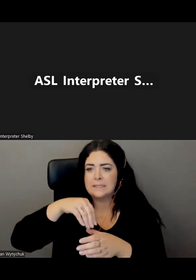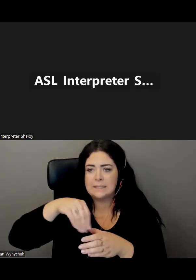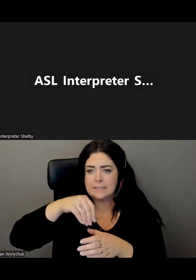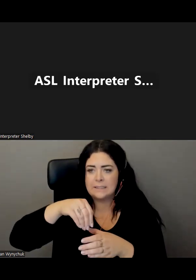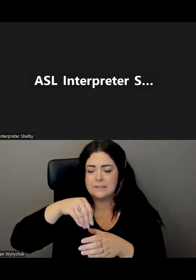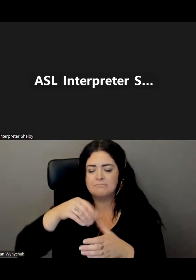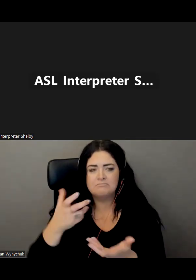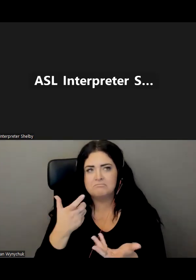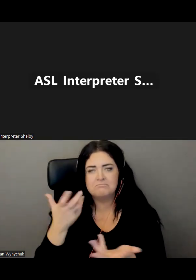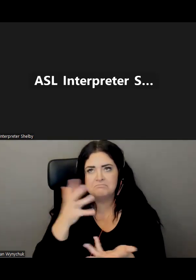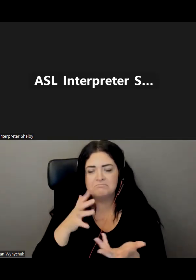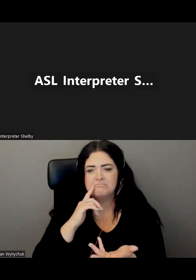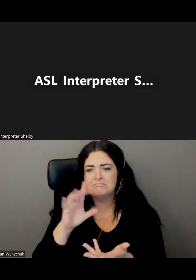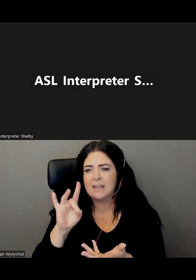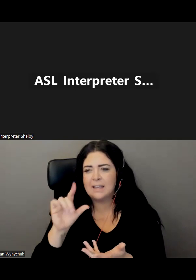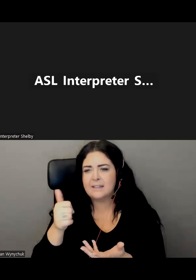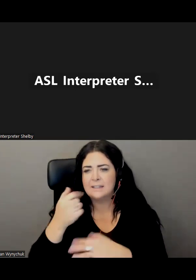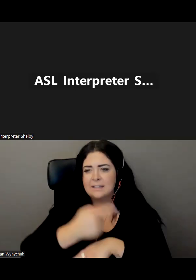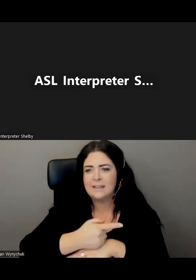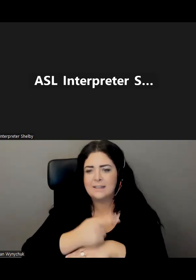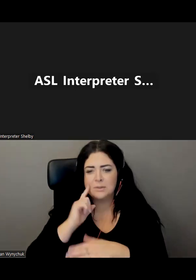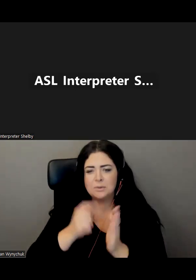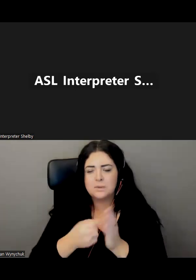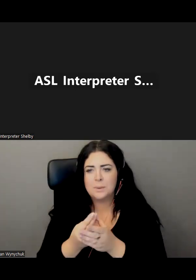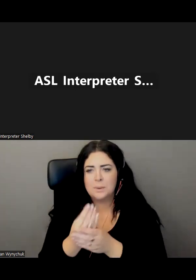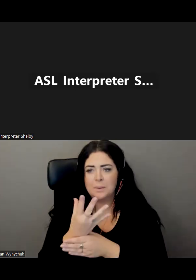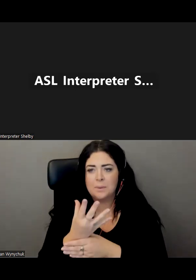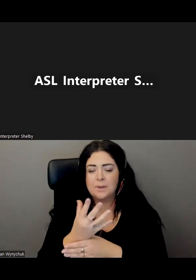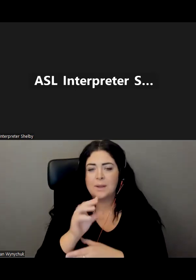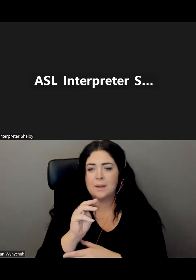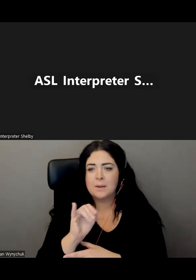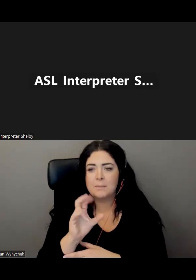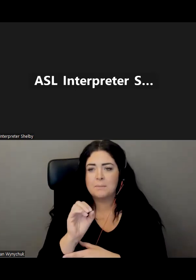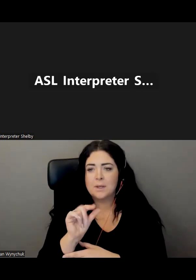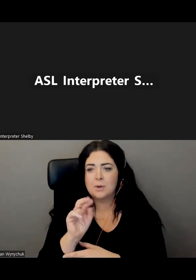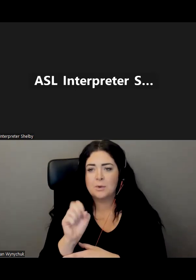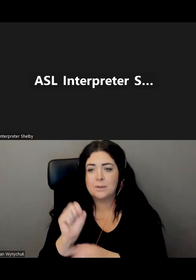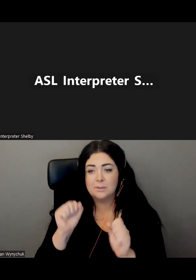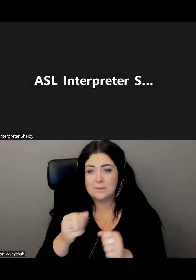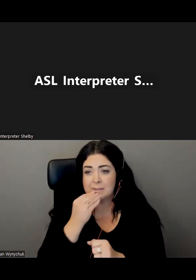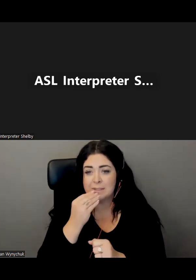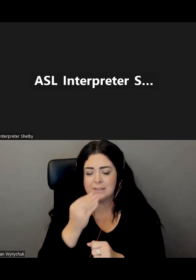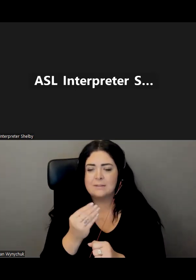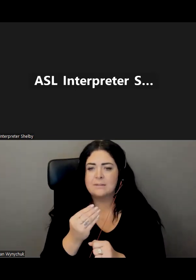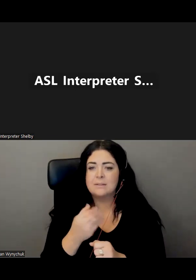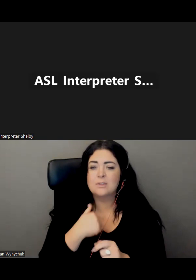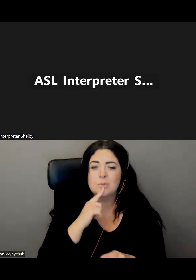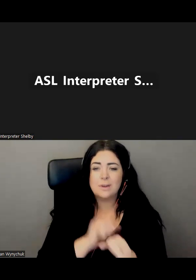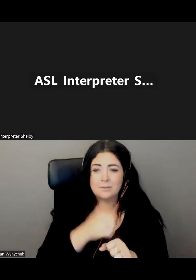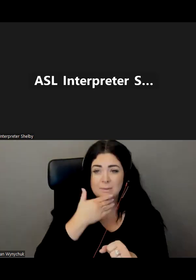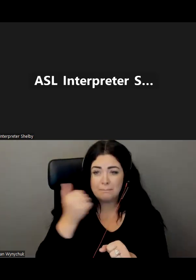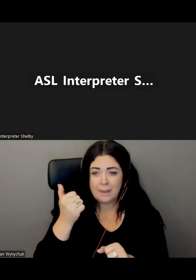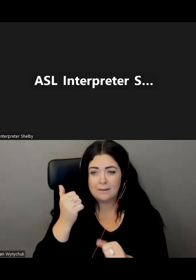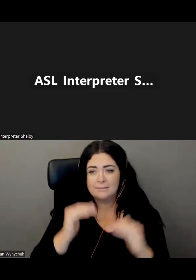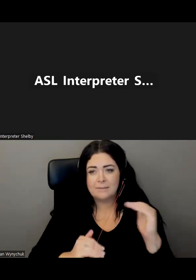in probably 8 to 10 days, you'll actually have microgreens you can eat. So these are actually more nutritiously dense than lettuce. And